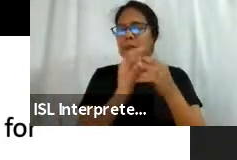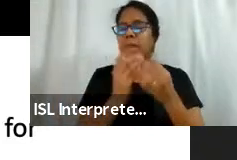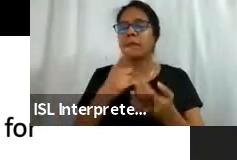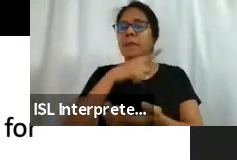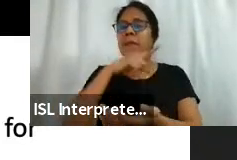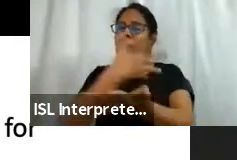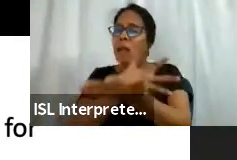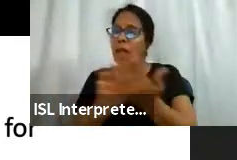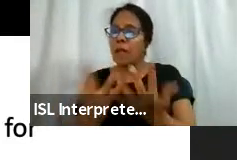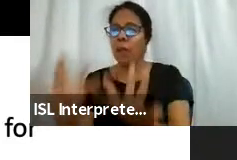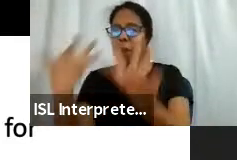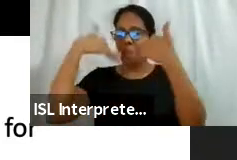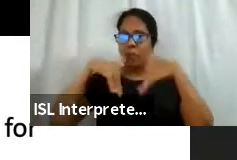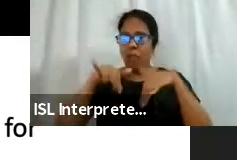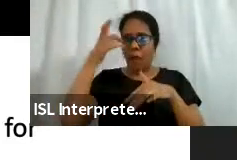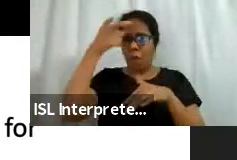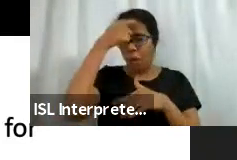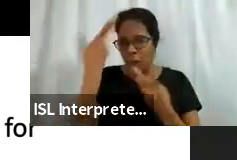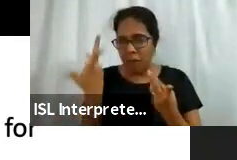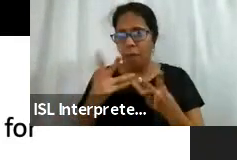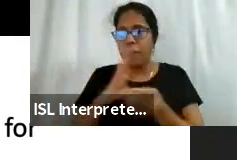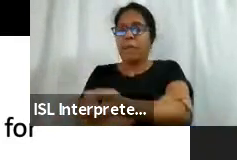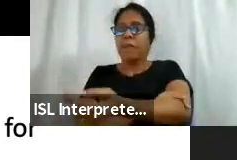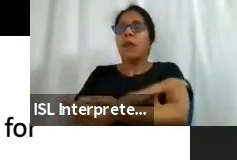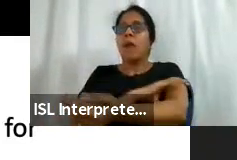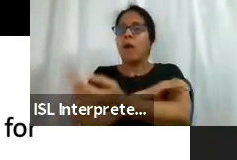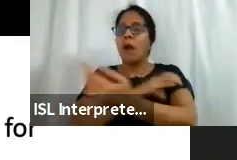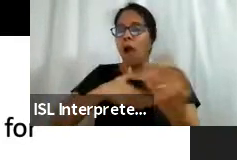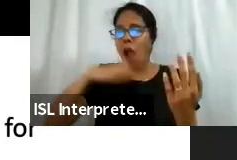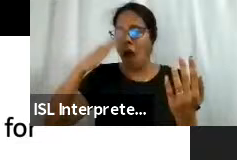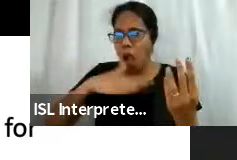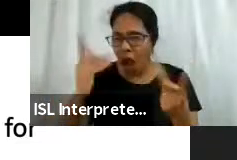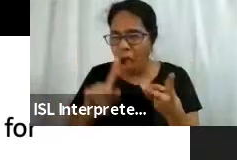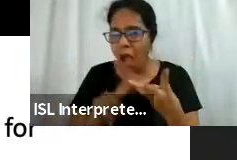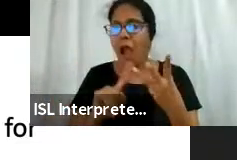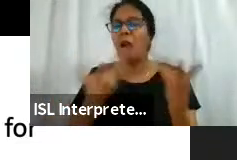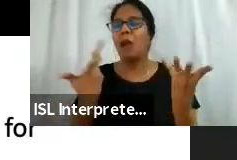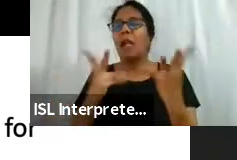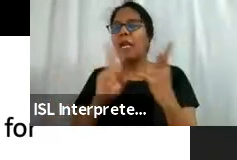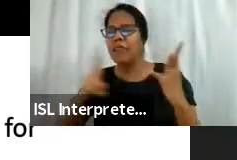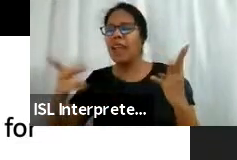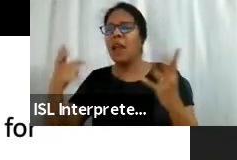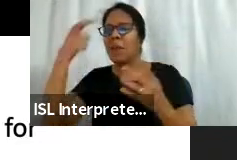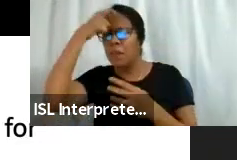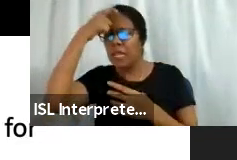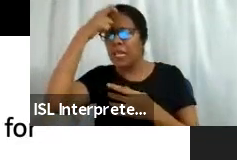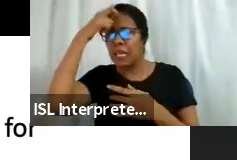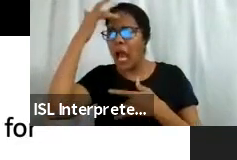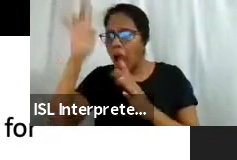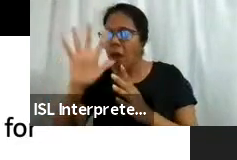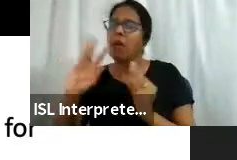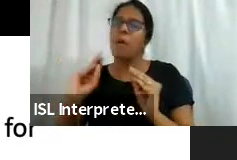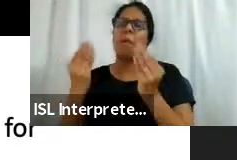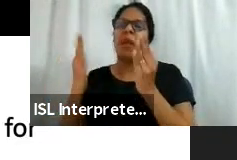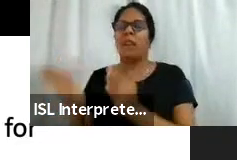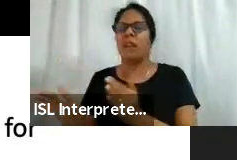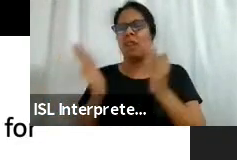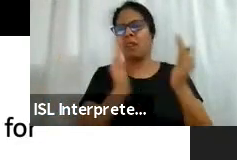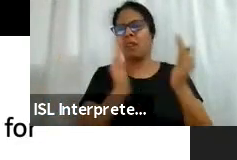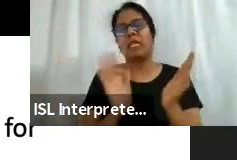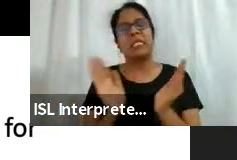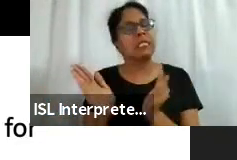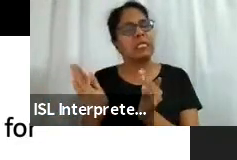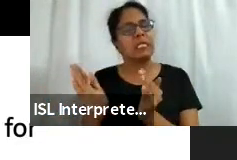hypertensive or renal diseases, ideally we should shift those people to a different location so that the presence